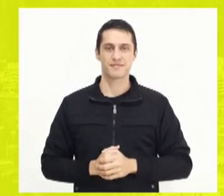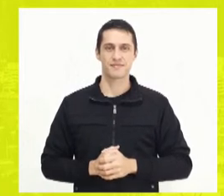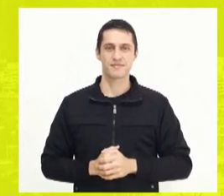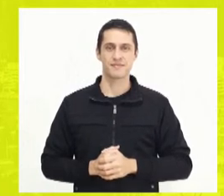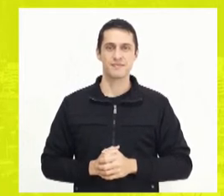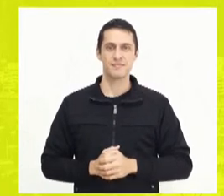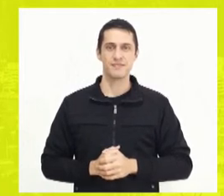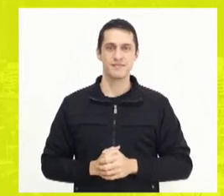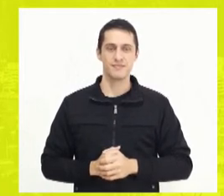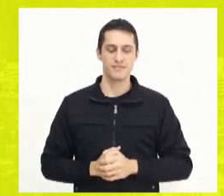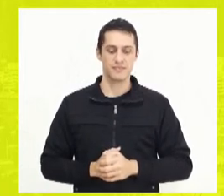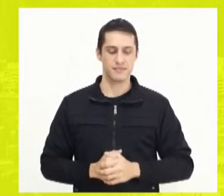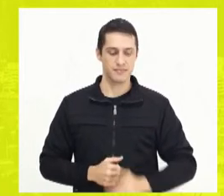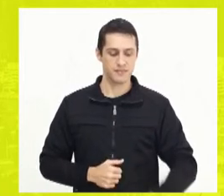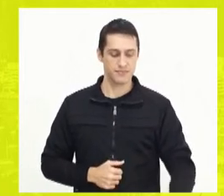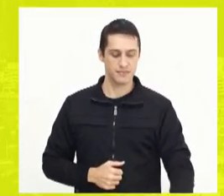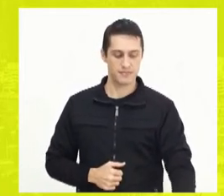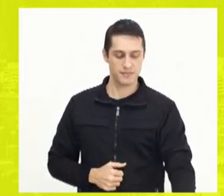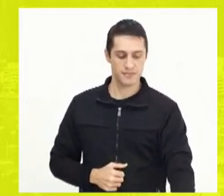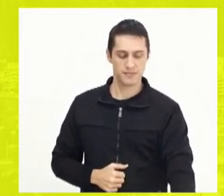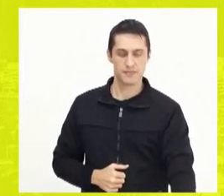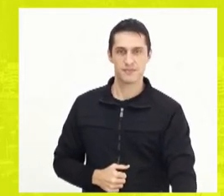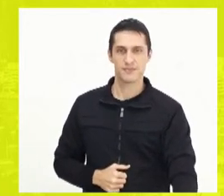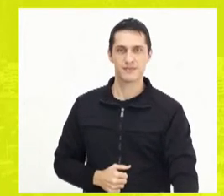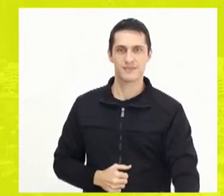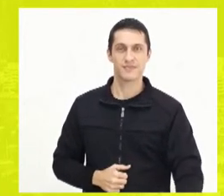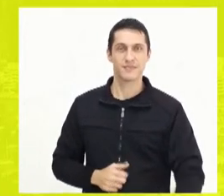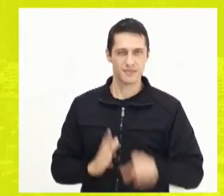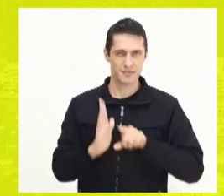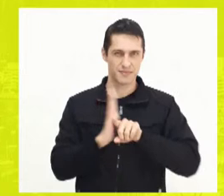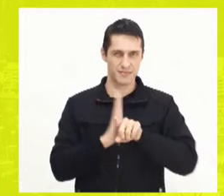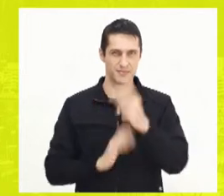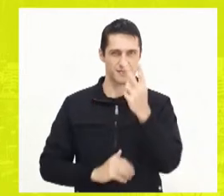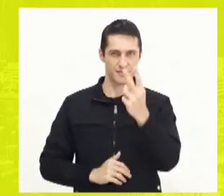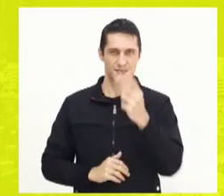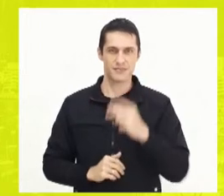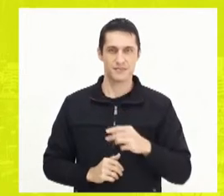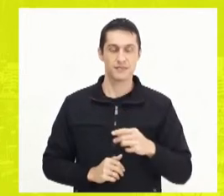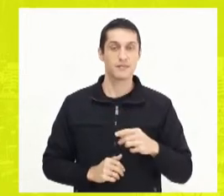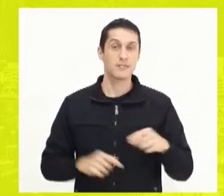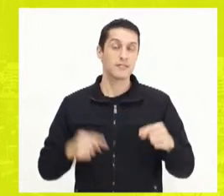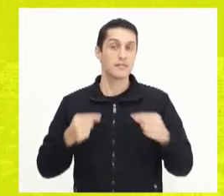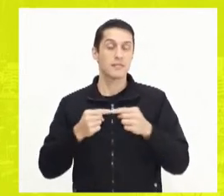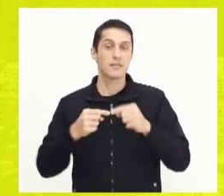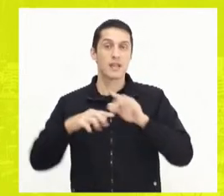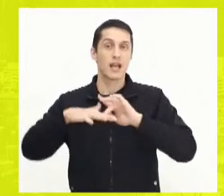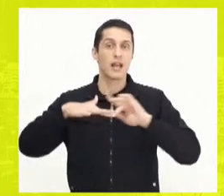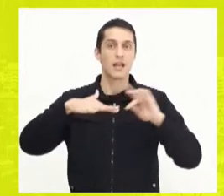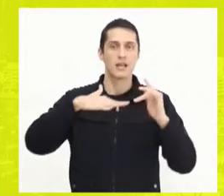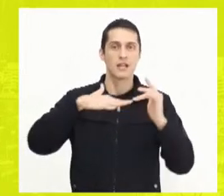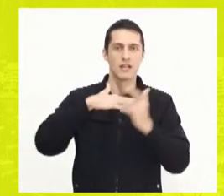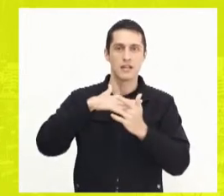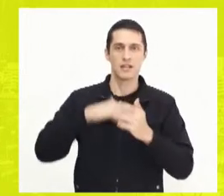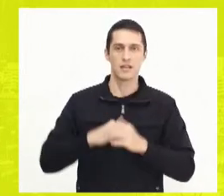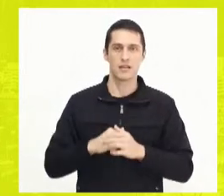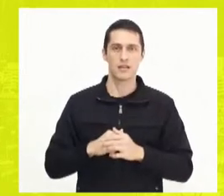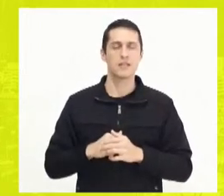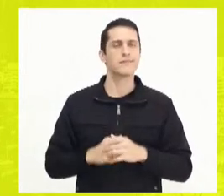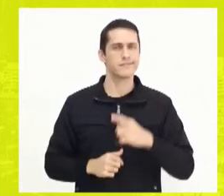thank you i'd like to ask you two on social media